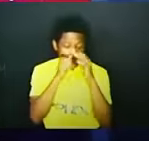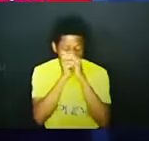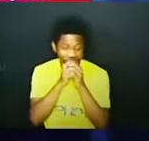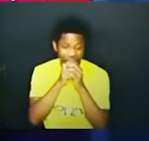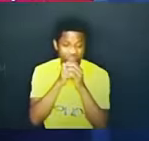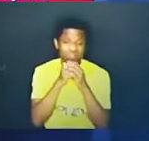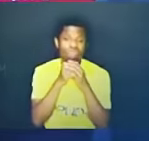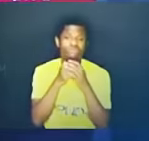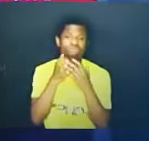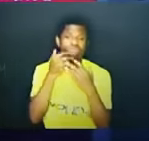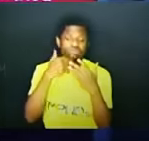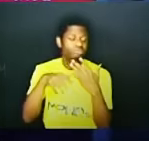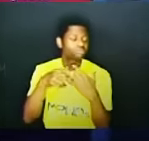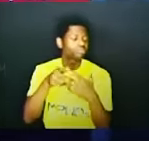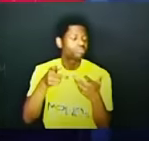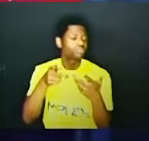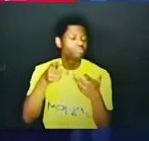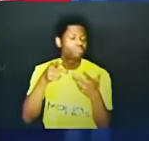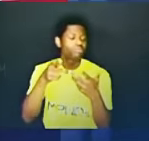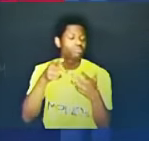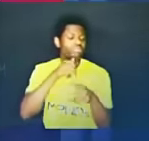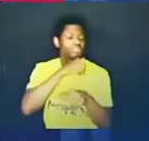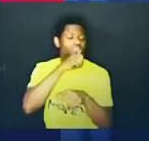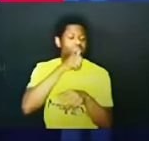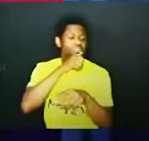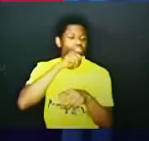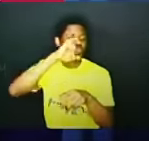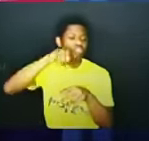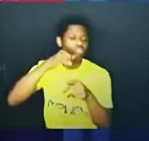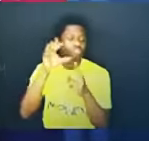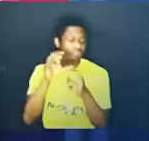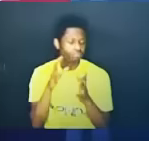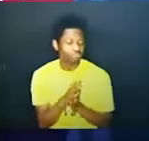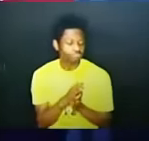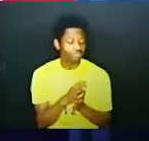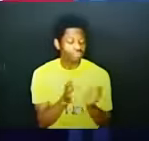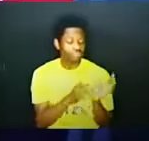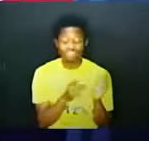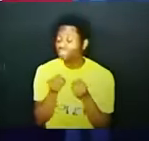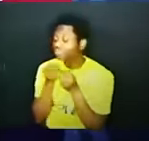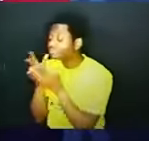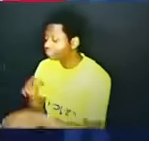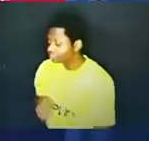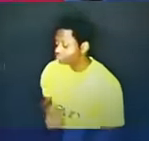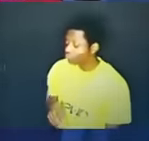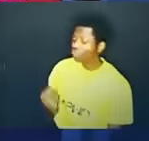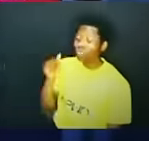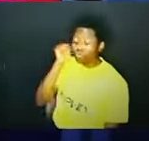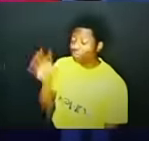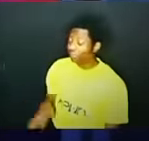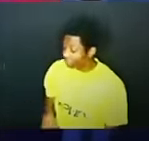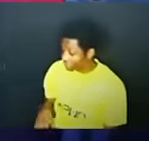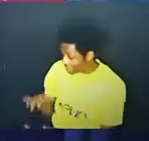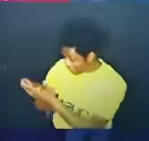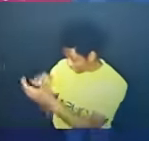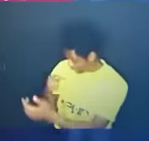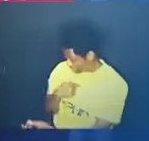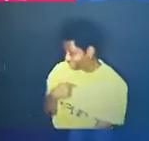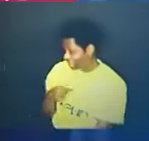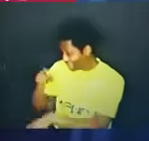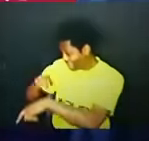Woman, Jesus replied, believe me, a time is coming when you will worship the